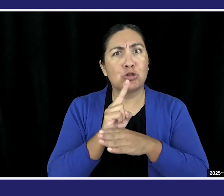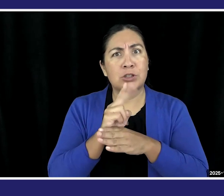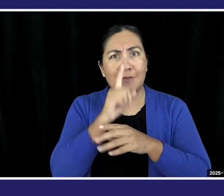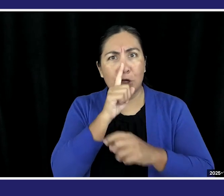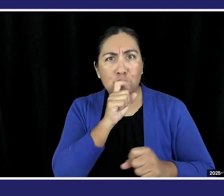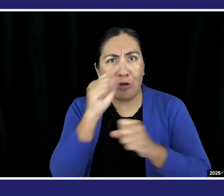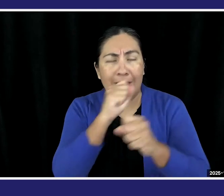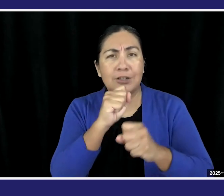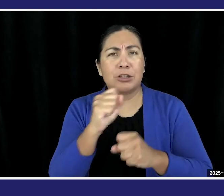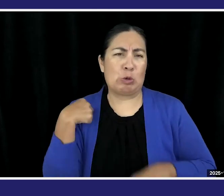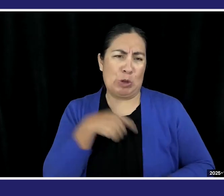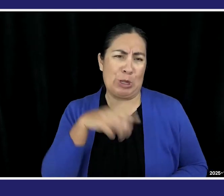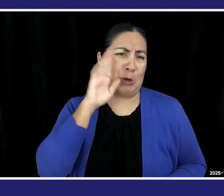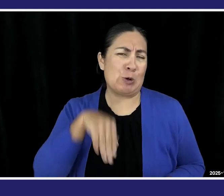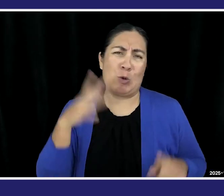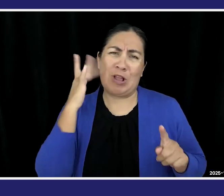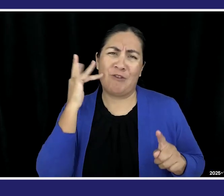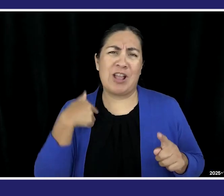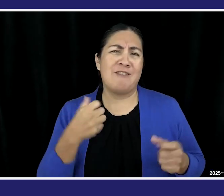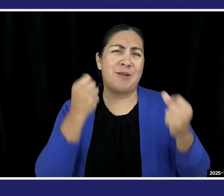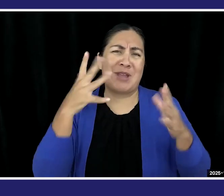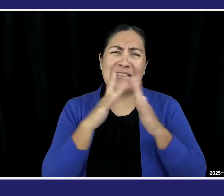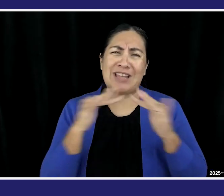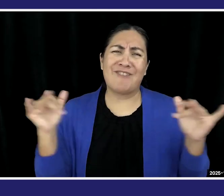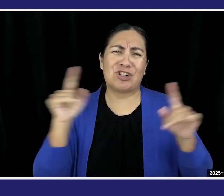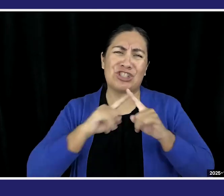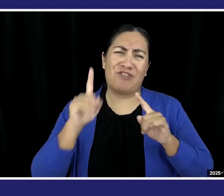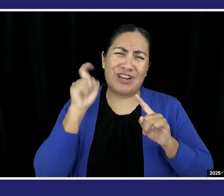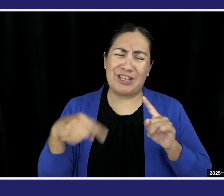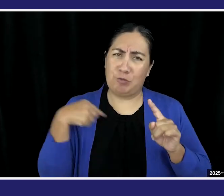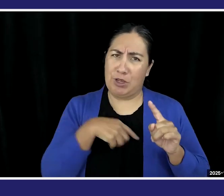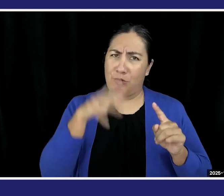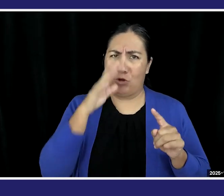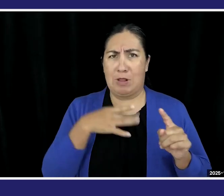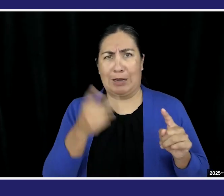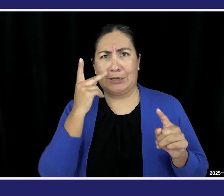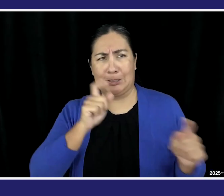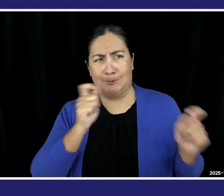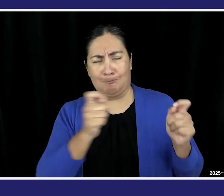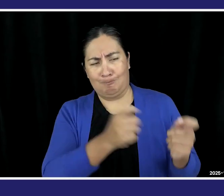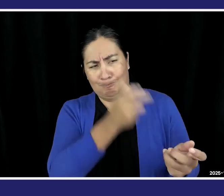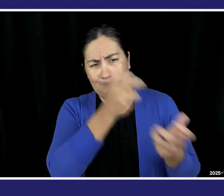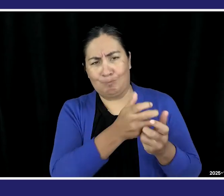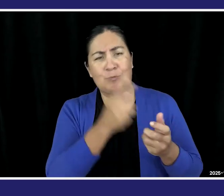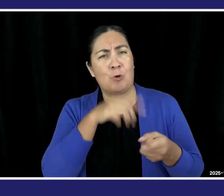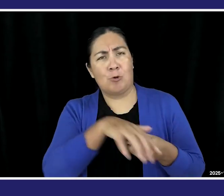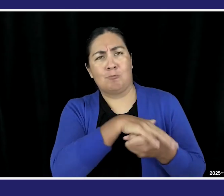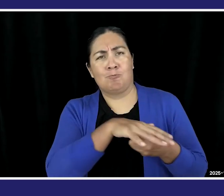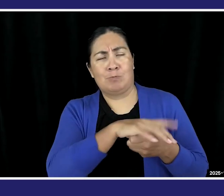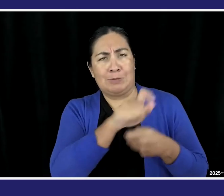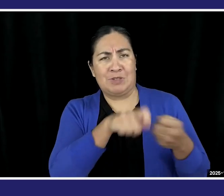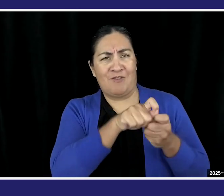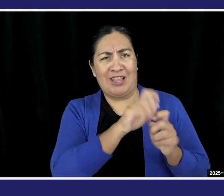many benefits. California has a lot of diverse needs. We would like to see tailored efforts to unique regional characteristics,